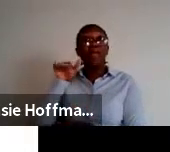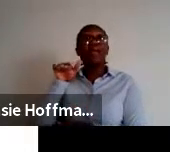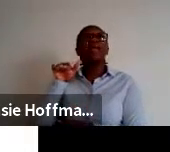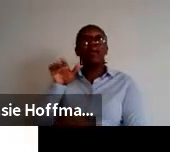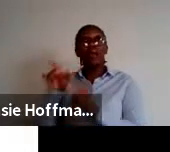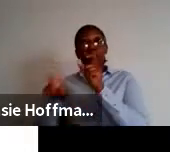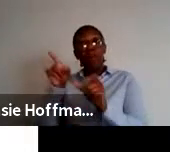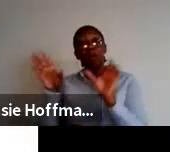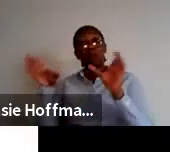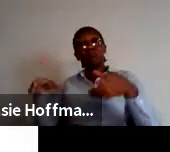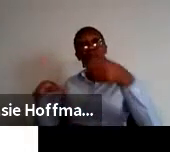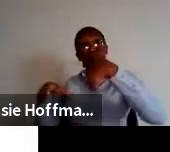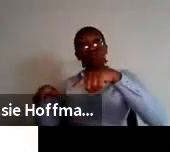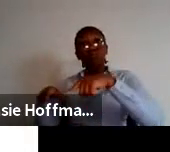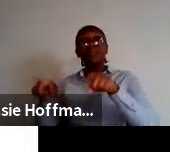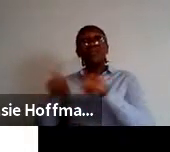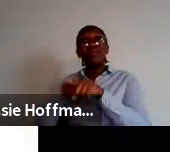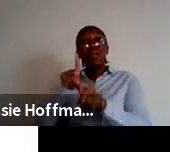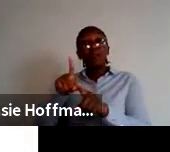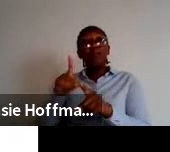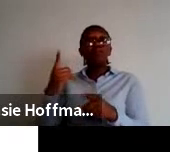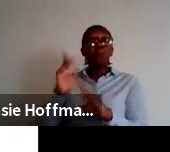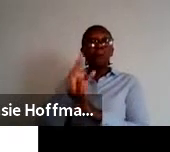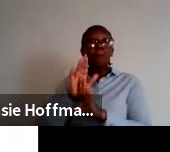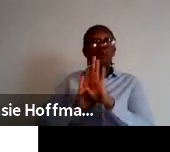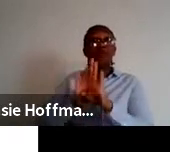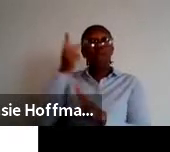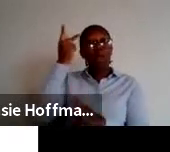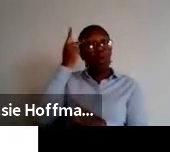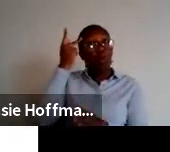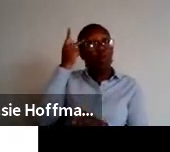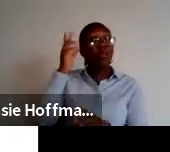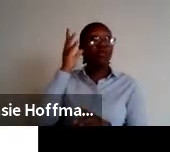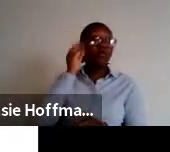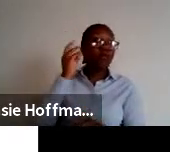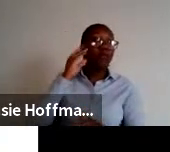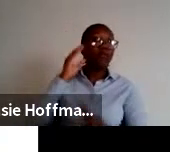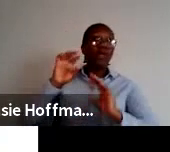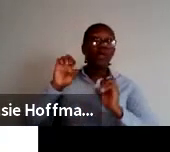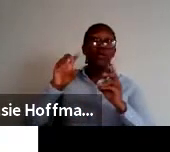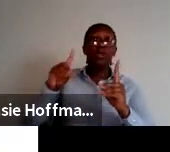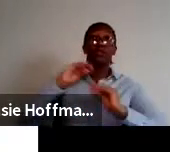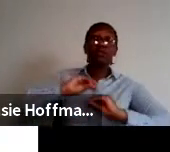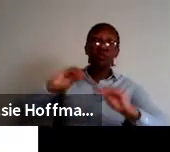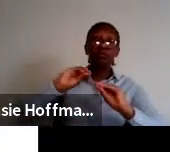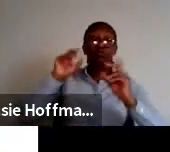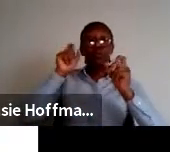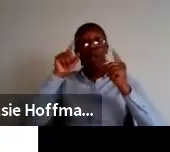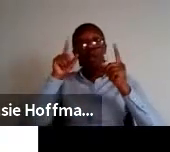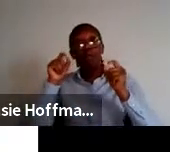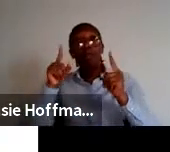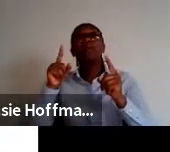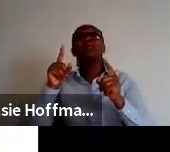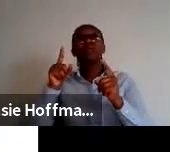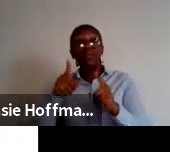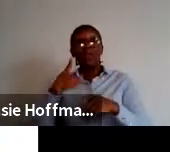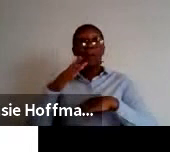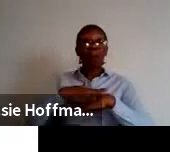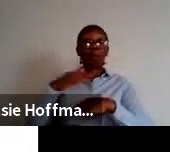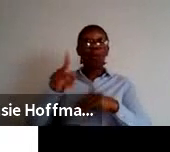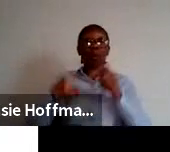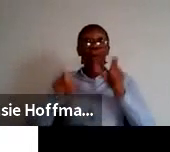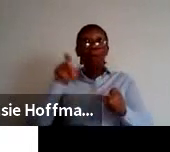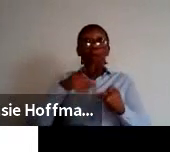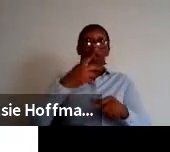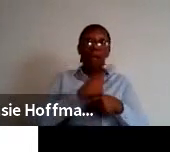of improving the knowledge as well as the education and awareness of the consumers about the